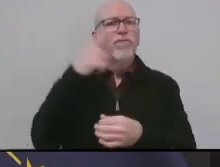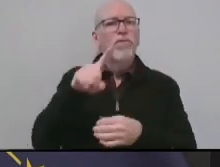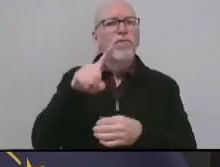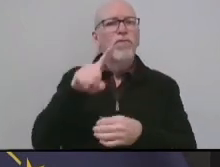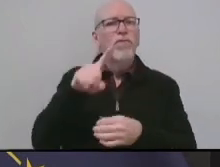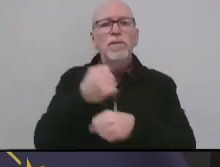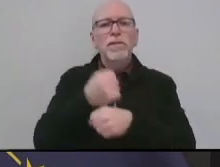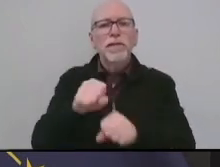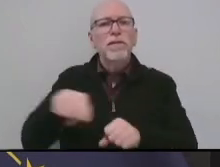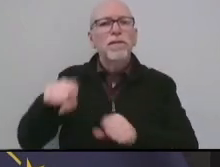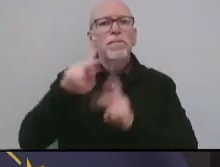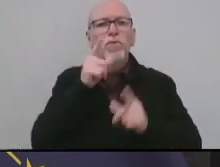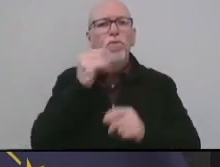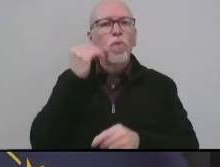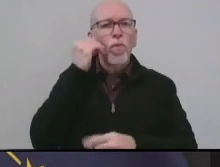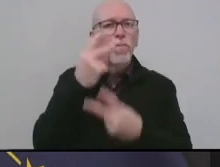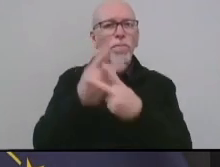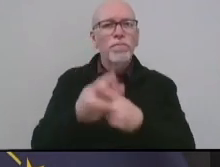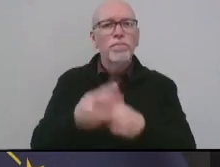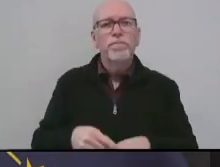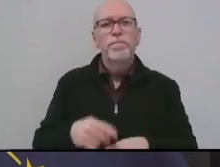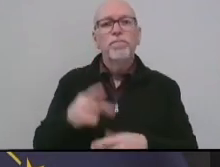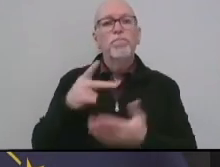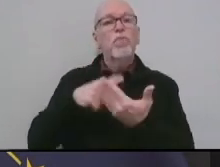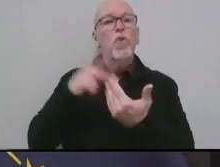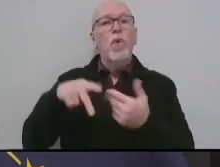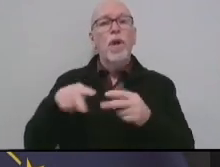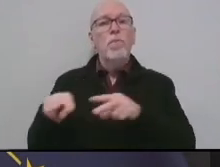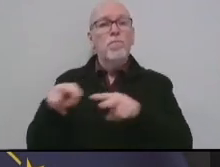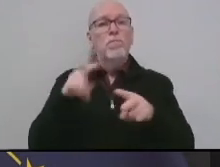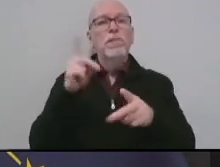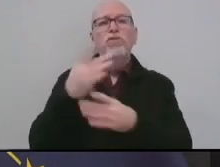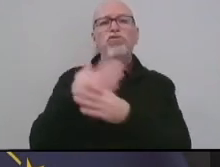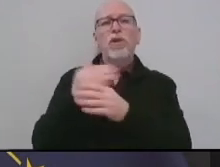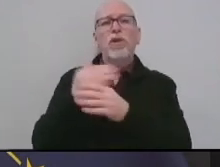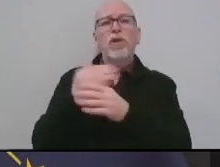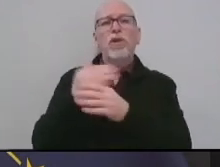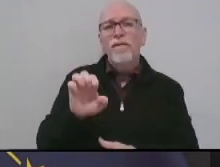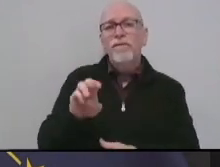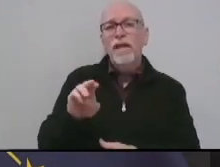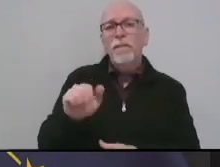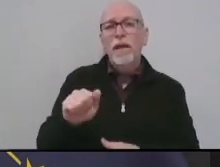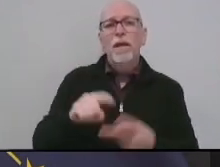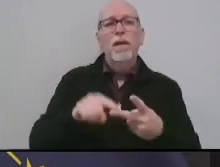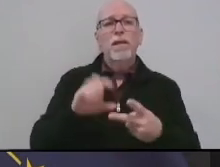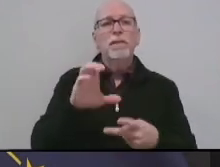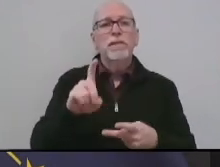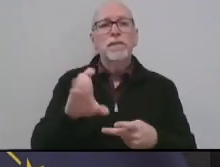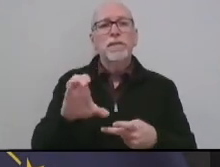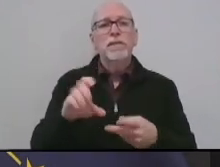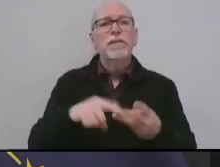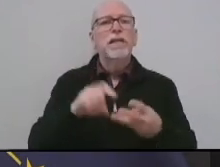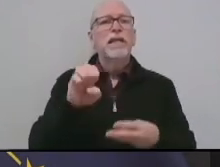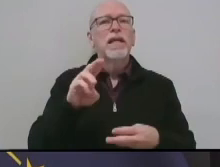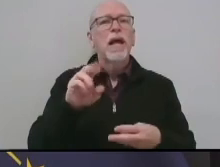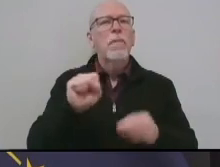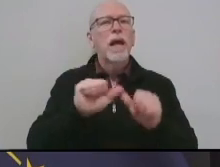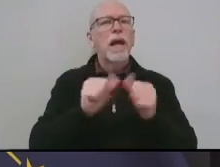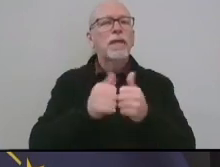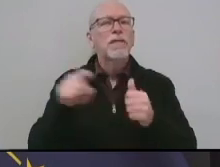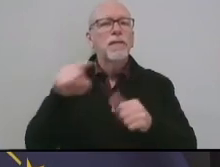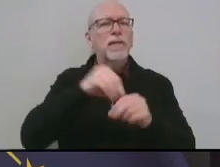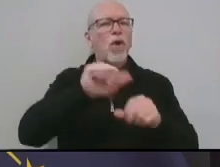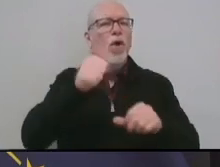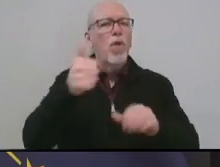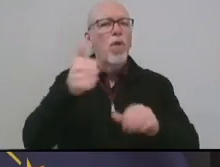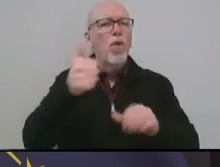Programmatic overviews have been shared with FEMA, the CDC, and EMS provider agencies in numerous states to discuss